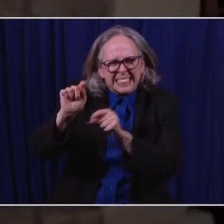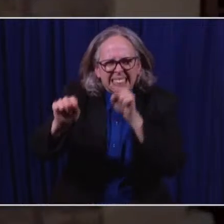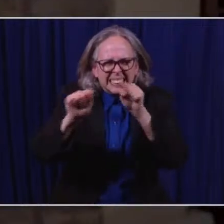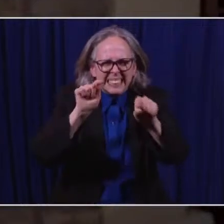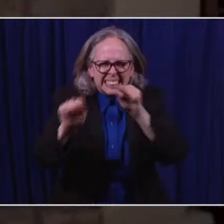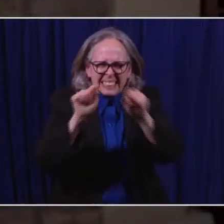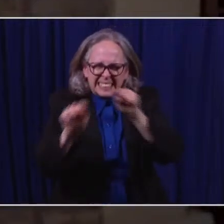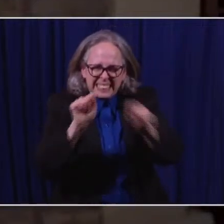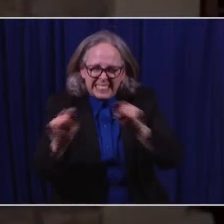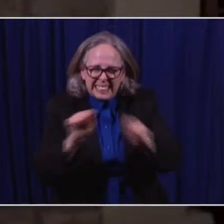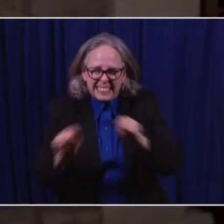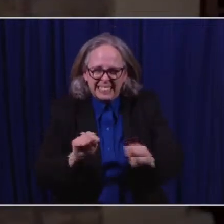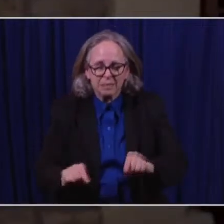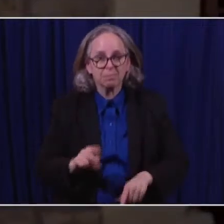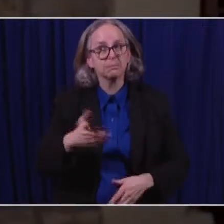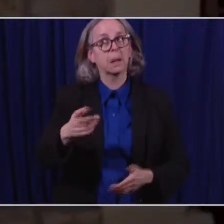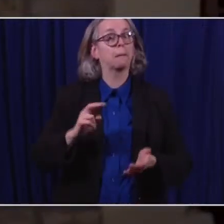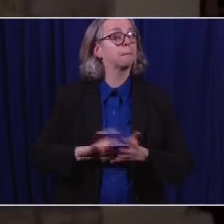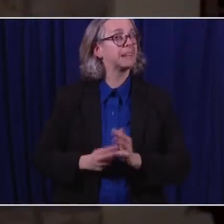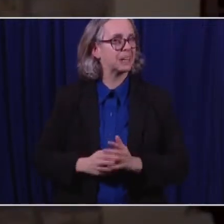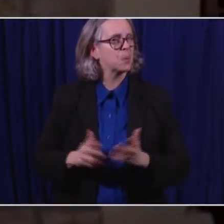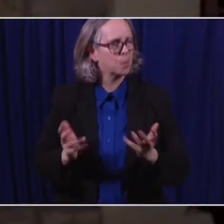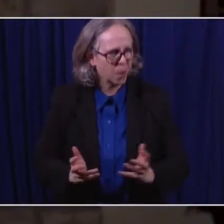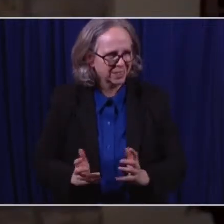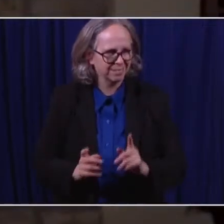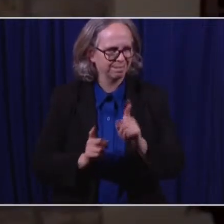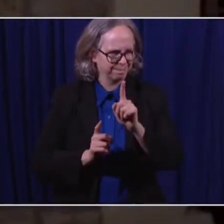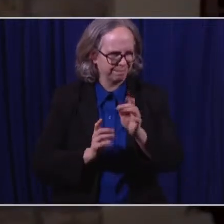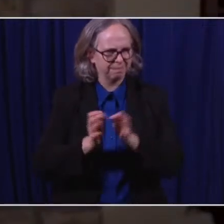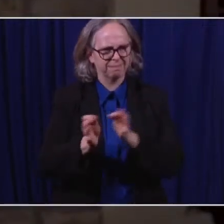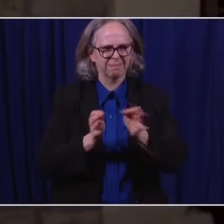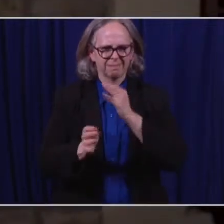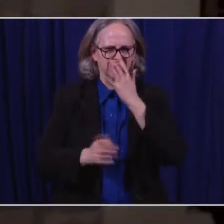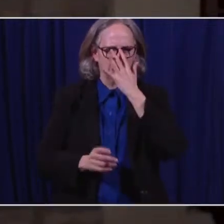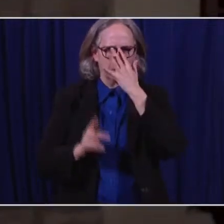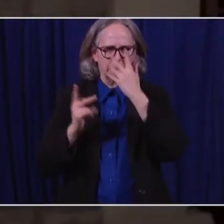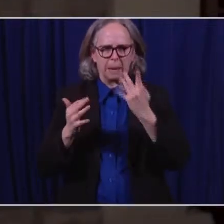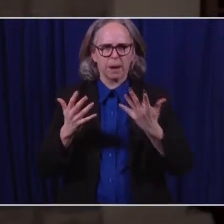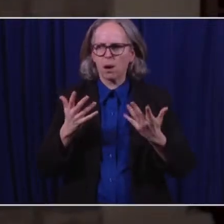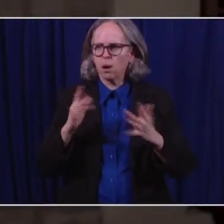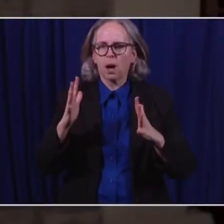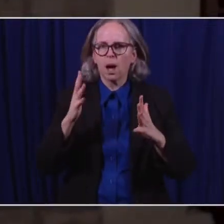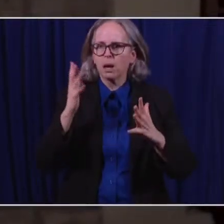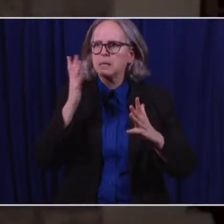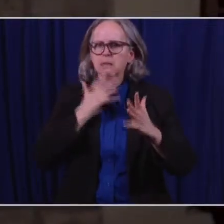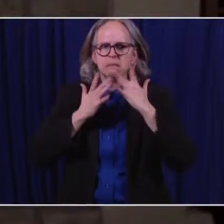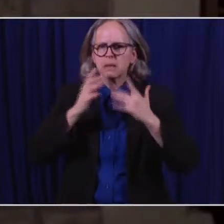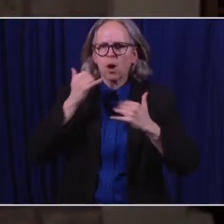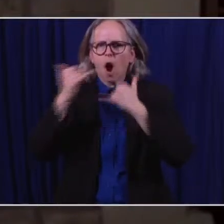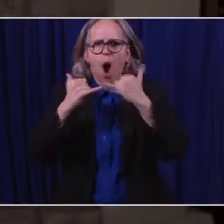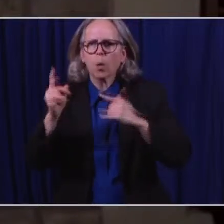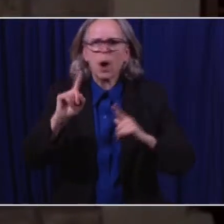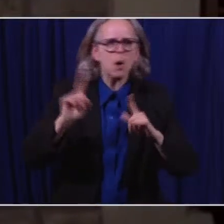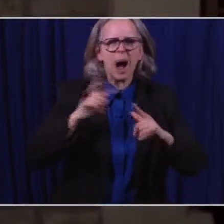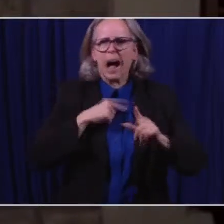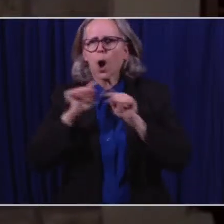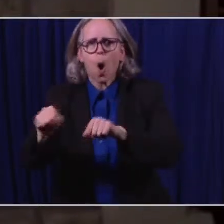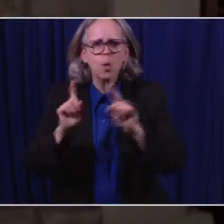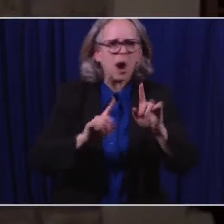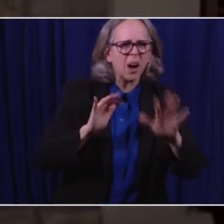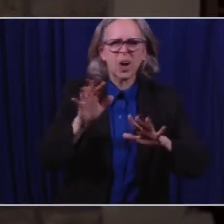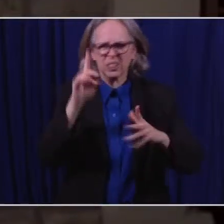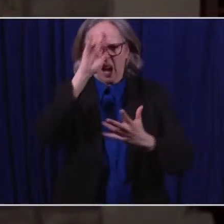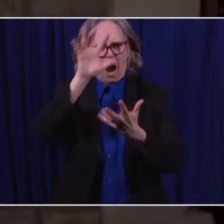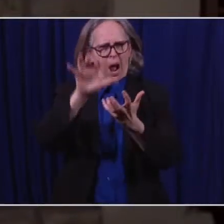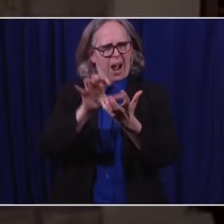that means is, of course, that people are scrambling. There's a scarcity of this. And so we looked at,